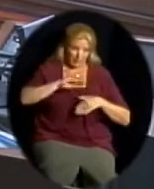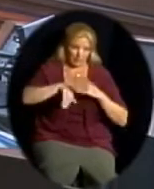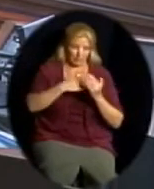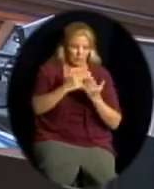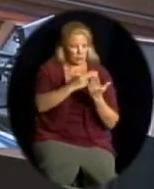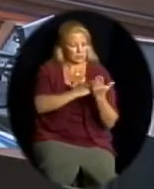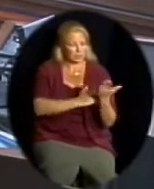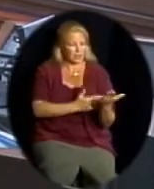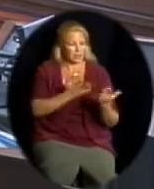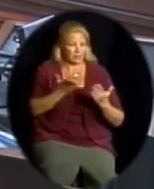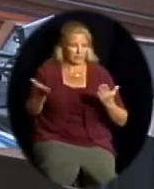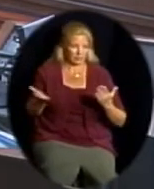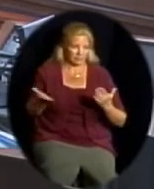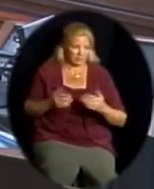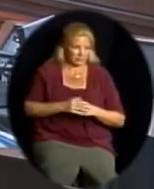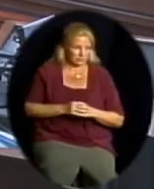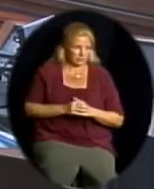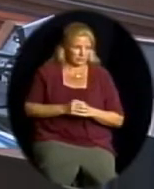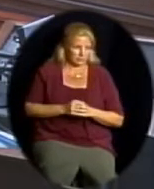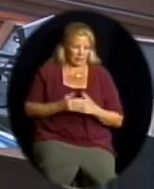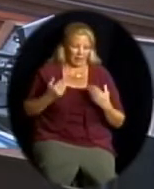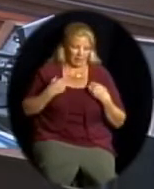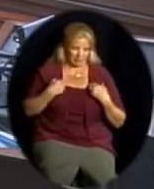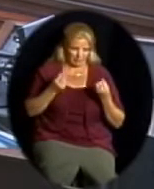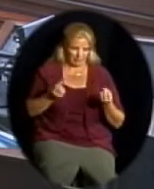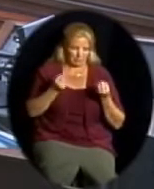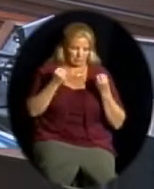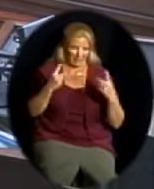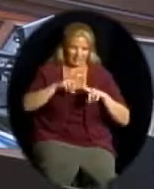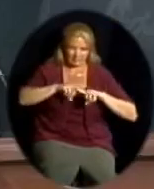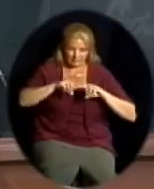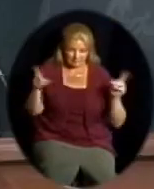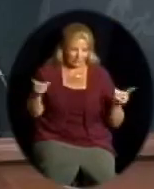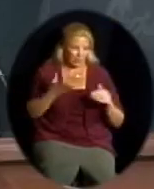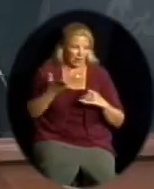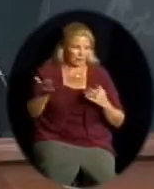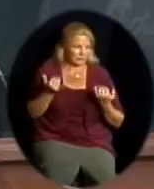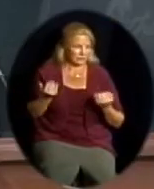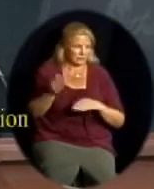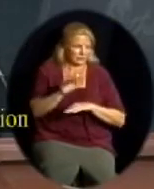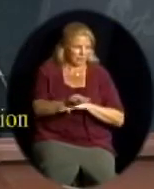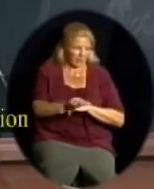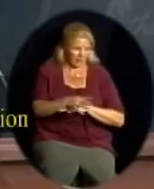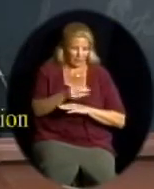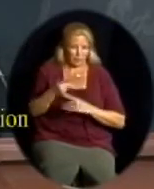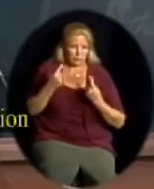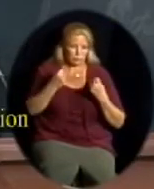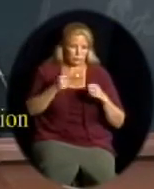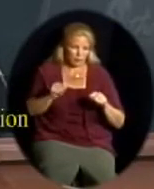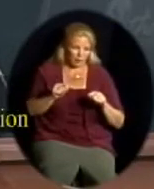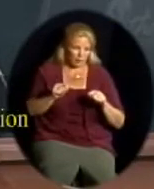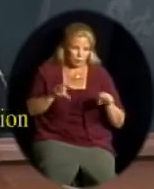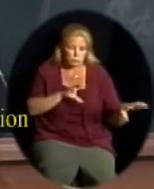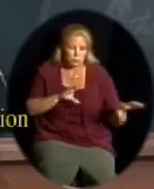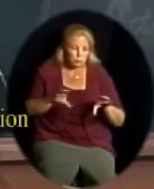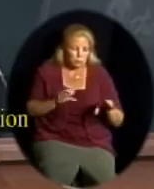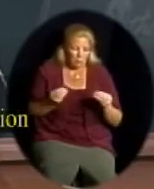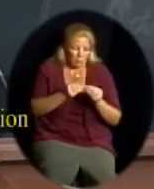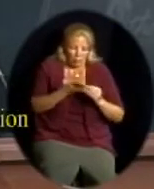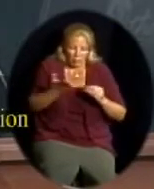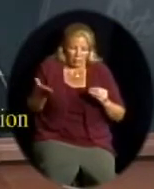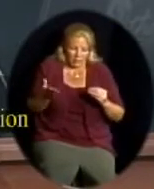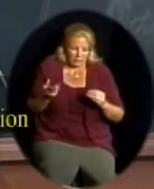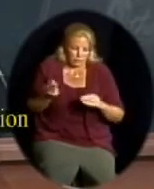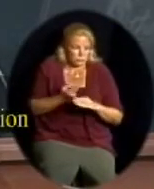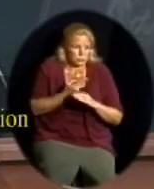dazed, we're multitasking tonight with our new laptop information and our agendas here. So thank you for your patience in advance. Next item of